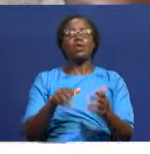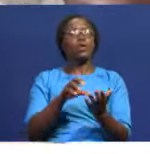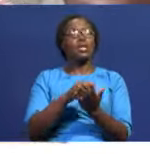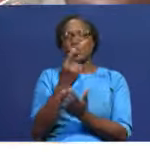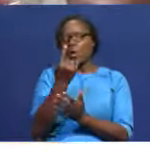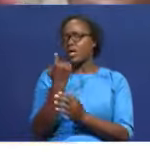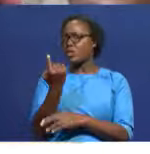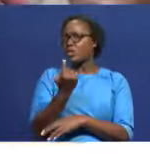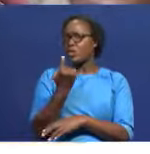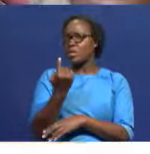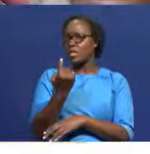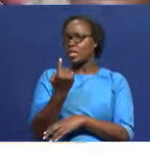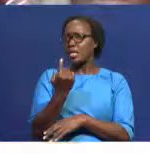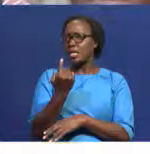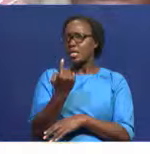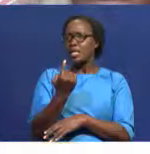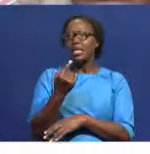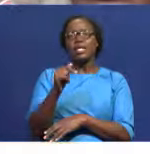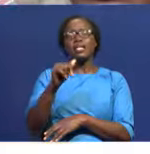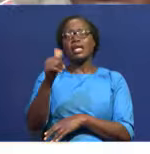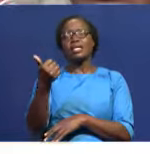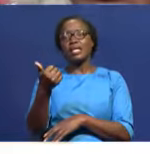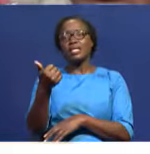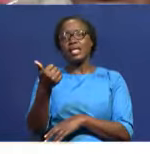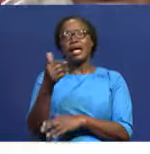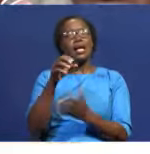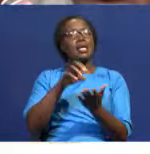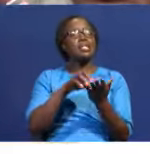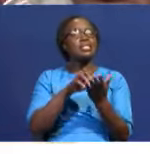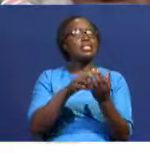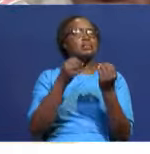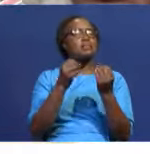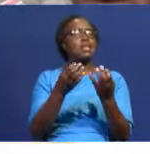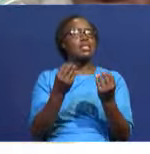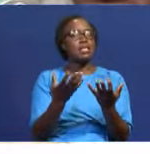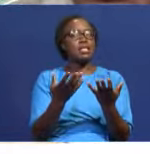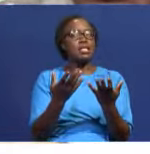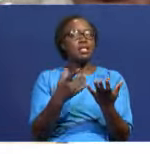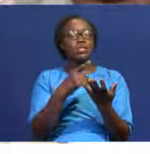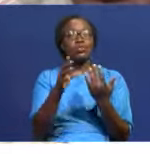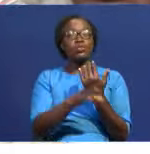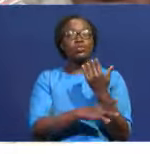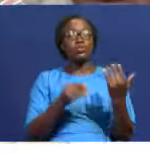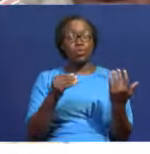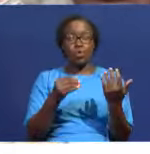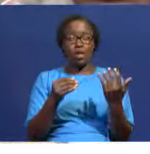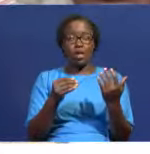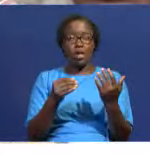moja. Ukienda Chicago, tuko na cases. Wale walipora